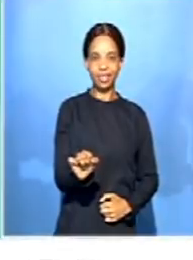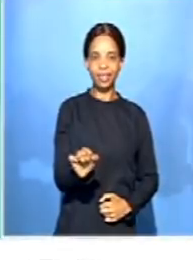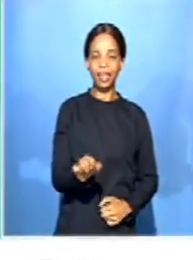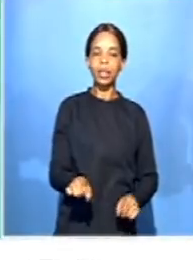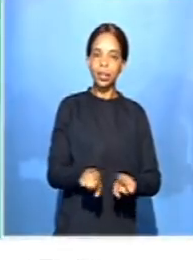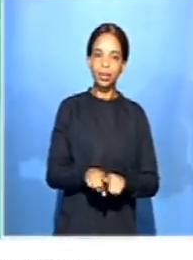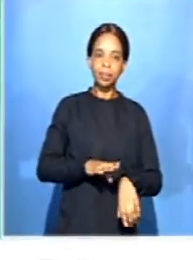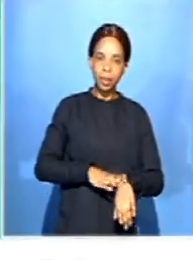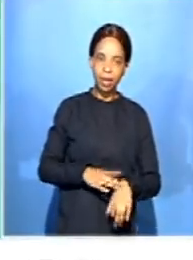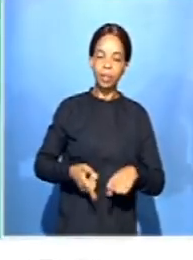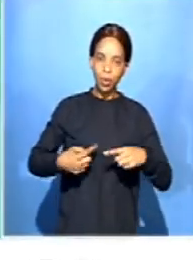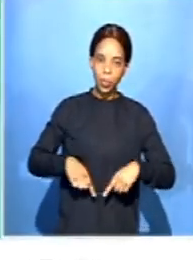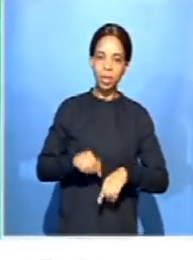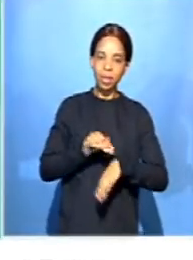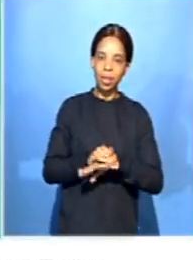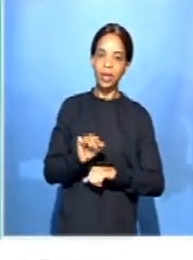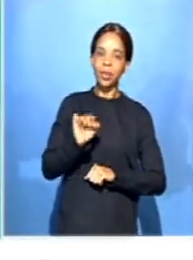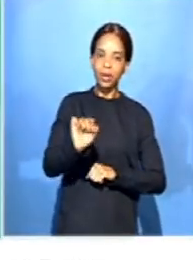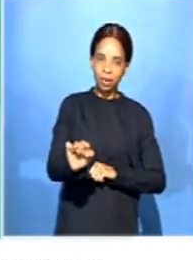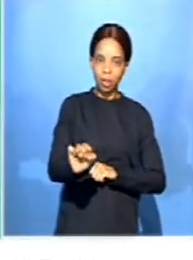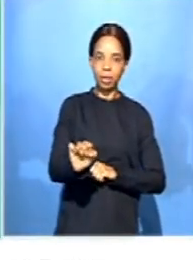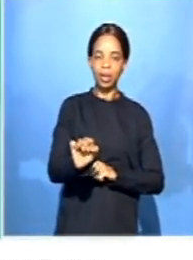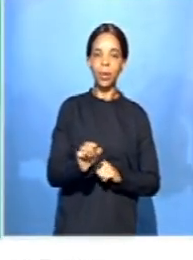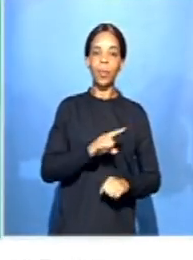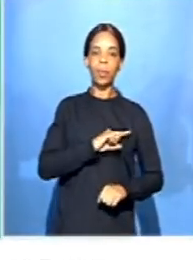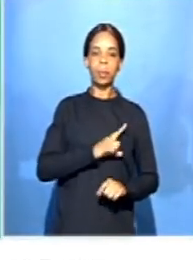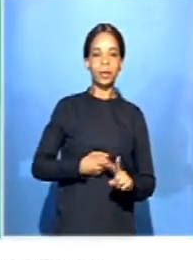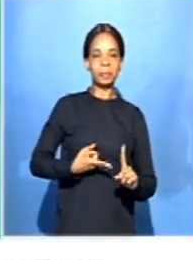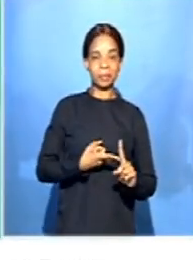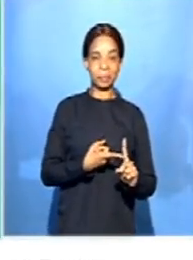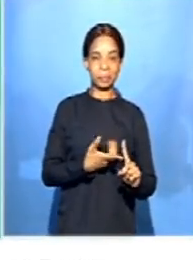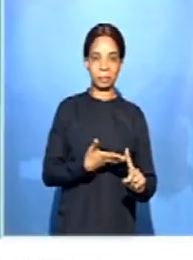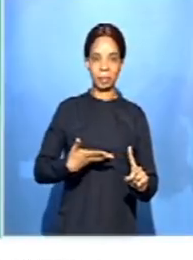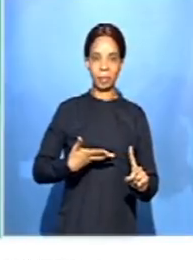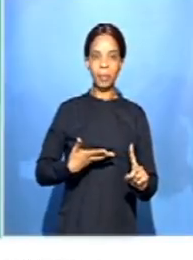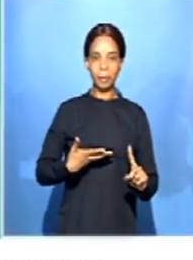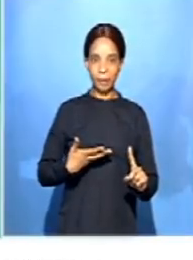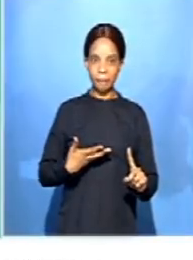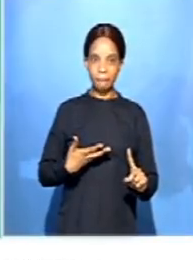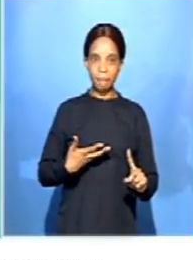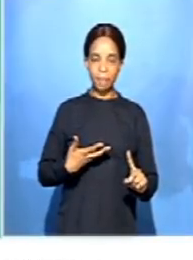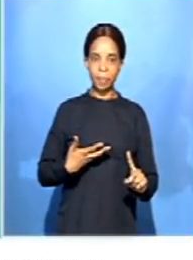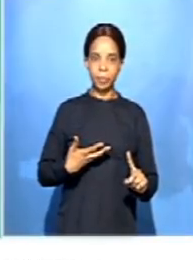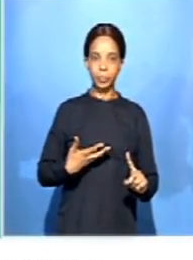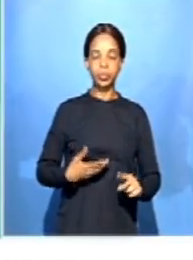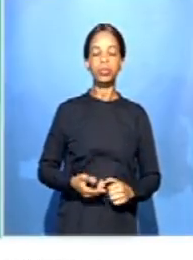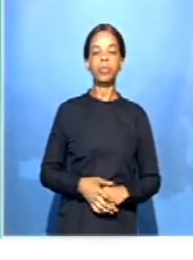ya ga Comrade Edna bokgaitsadi ausi Edna ba eteletswe pele ke Botifana